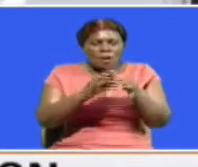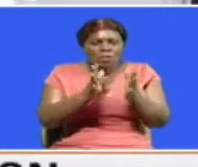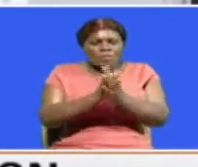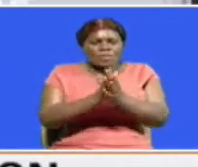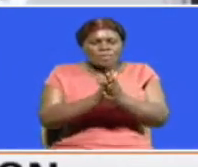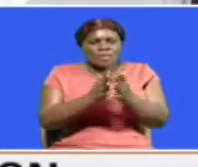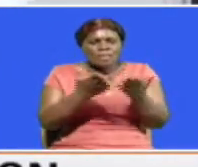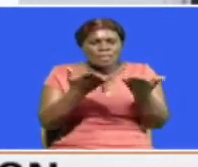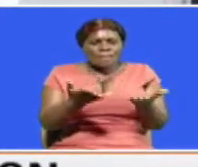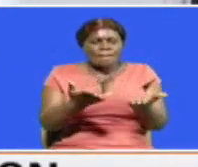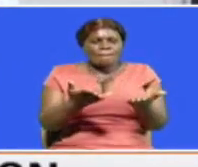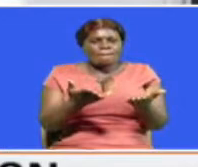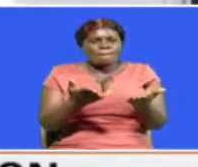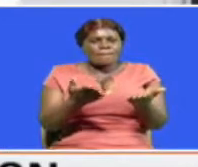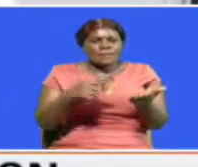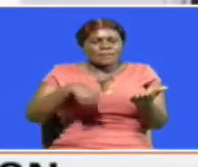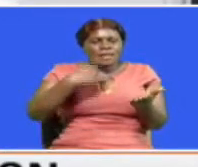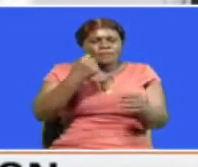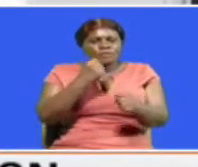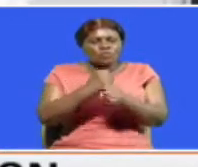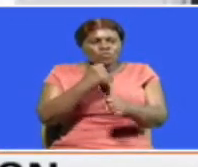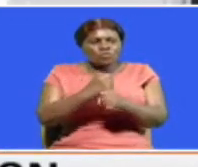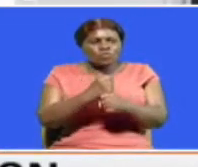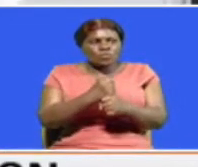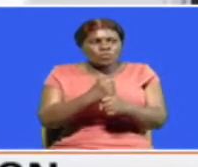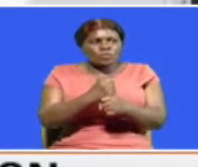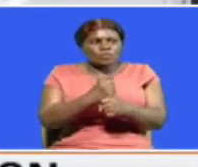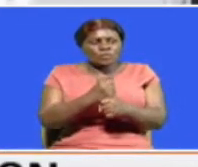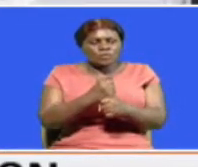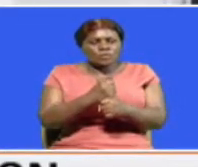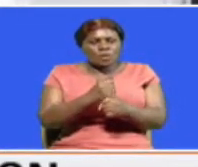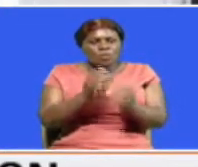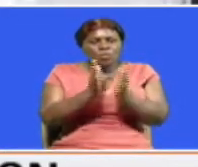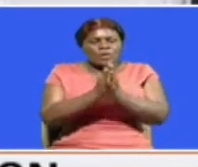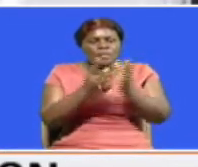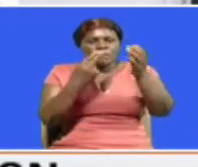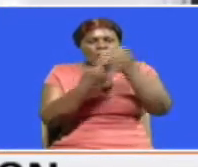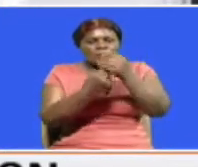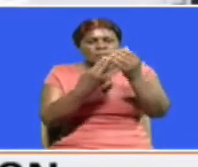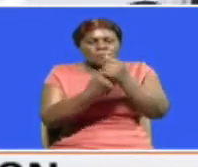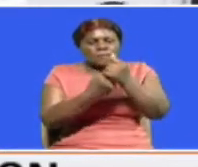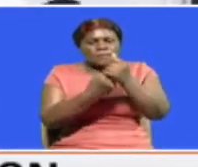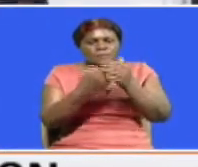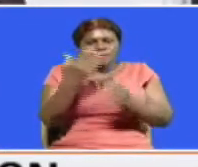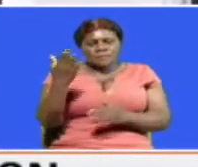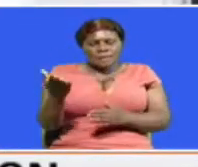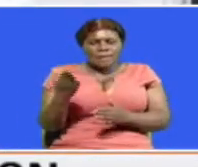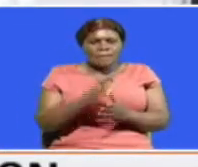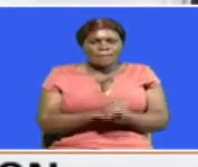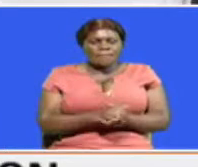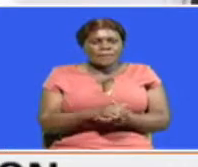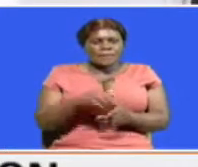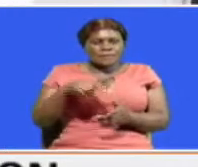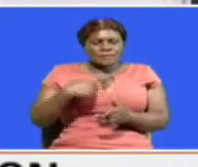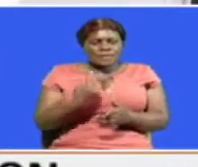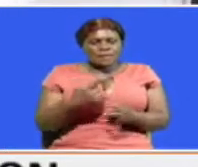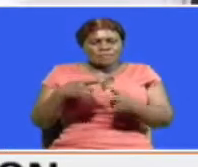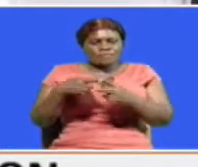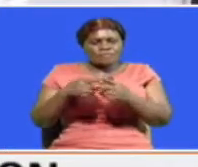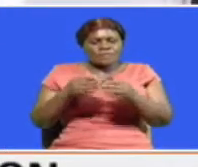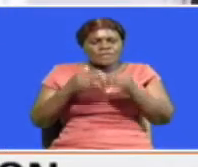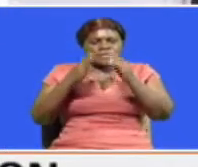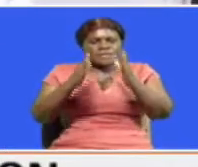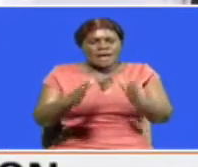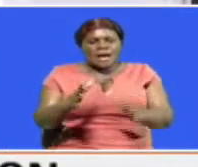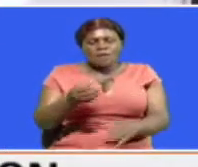that time. And we're doing it to the event today in conjunction with our partners Piratos, who are an industry leader in